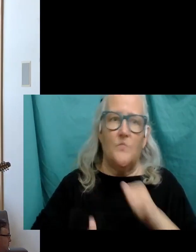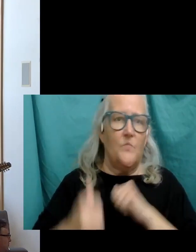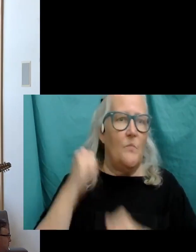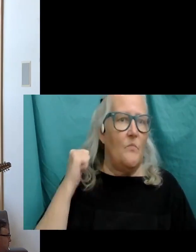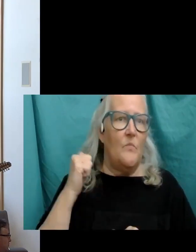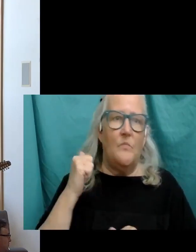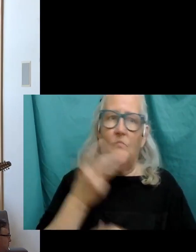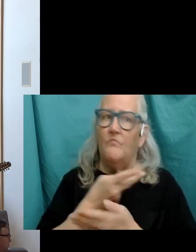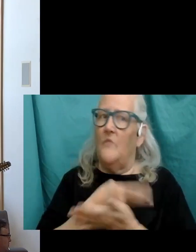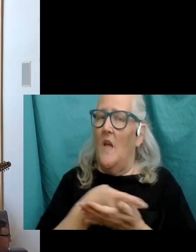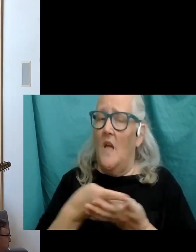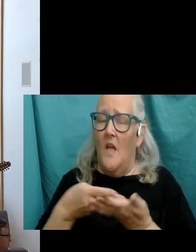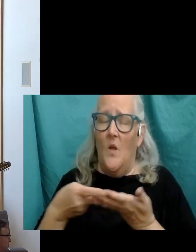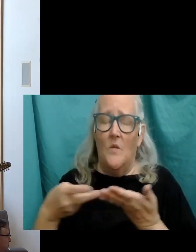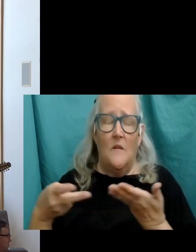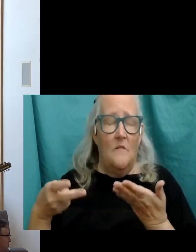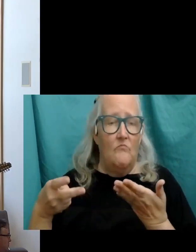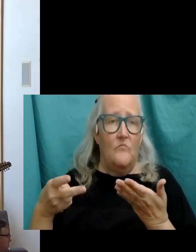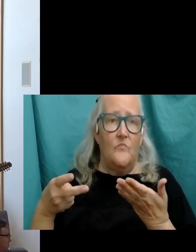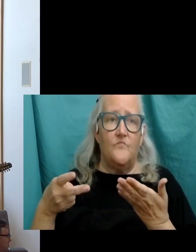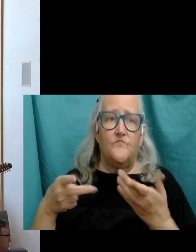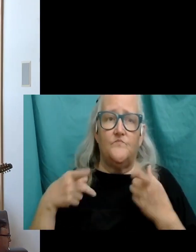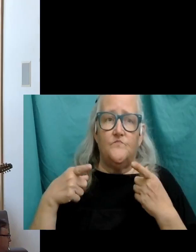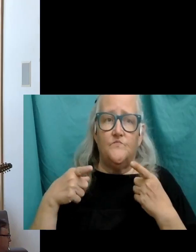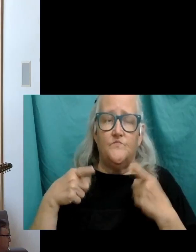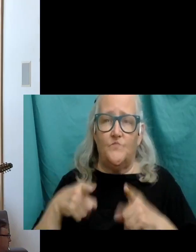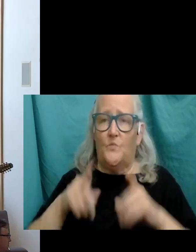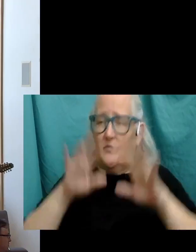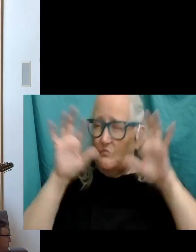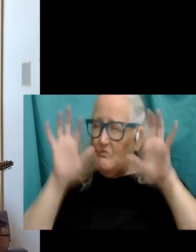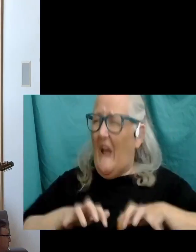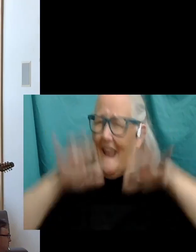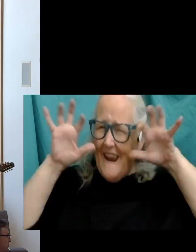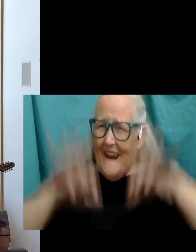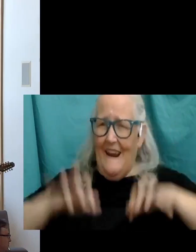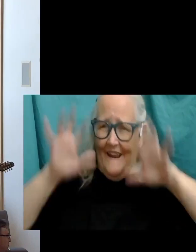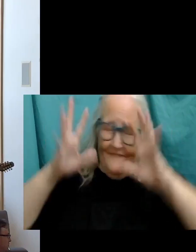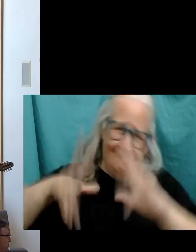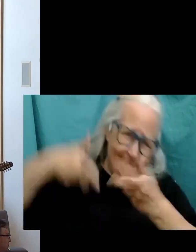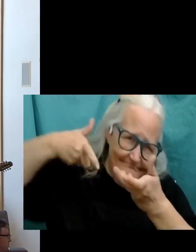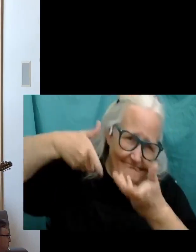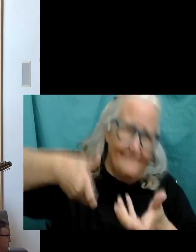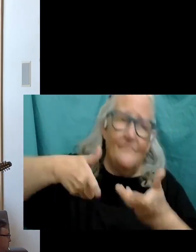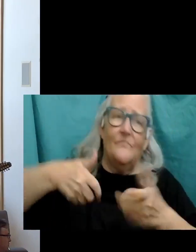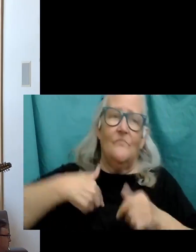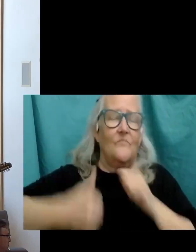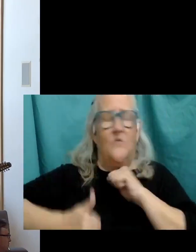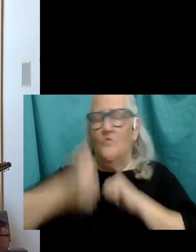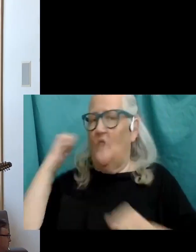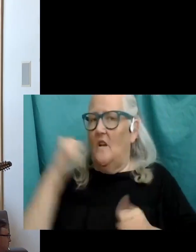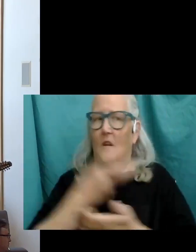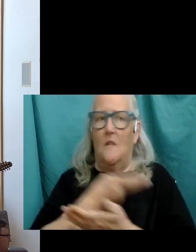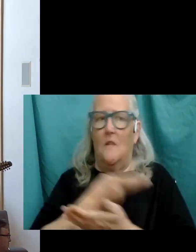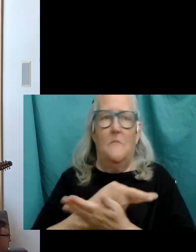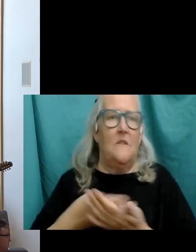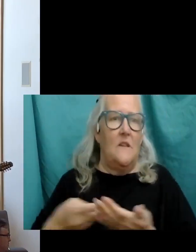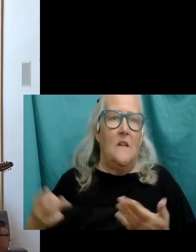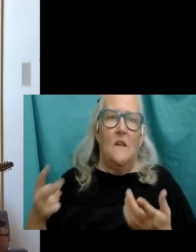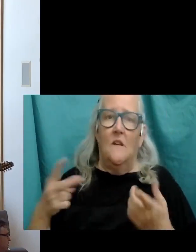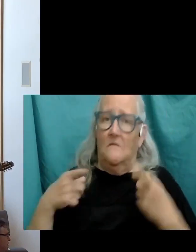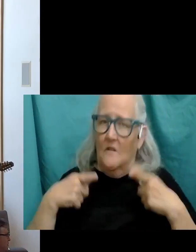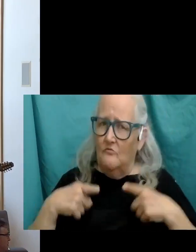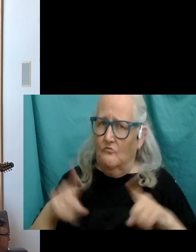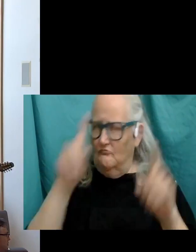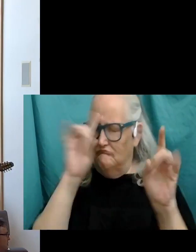down, this rain a-raging. I will not lie me down in such a